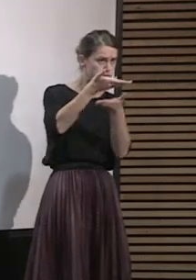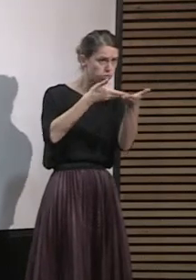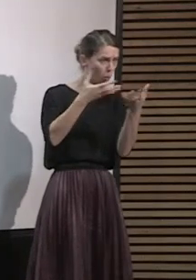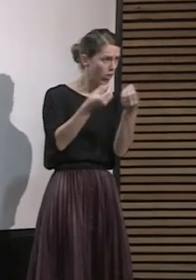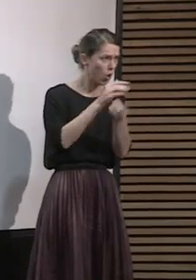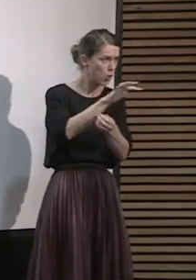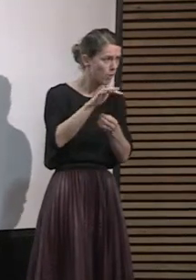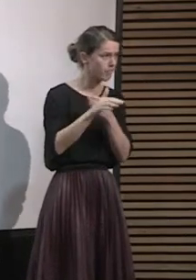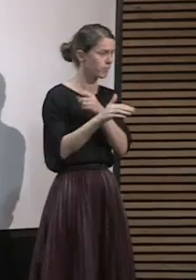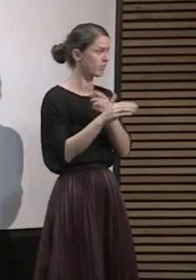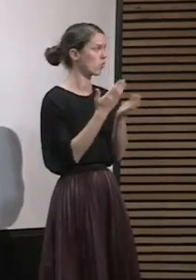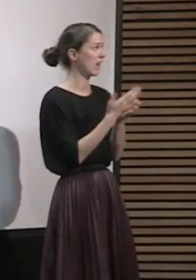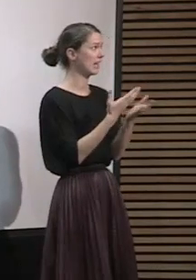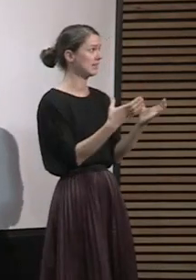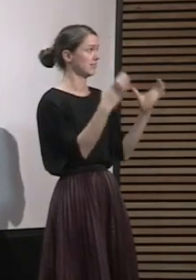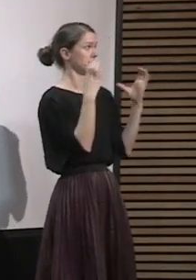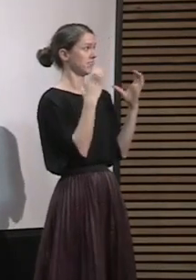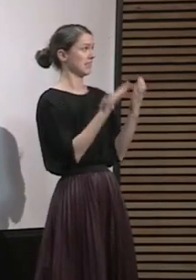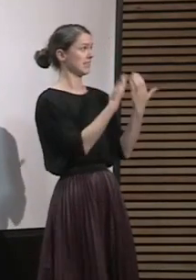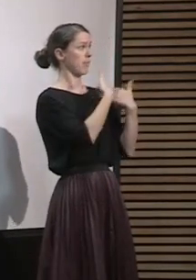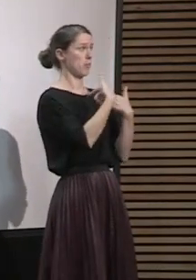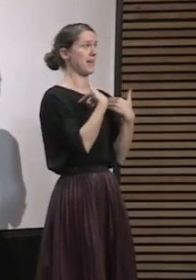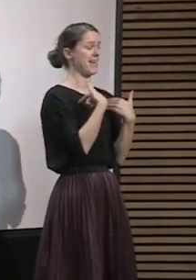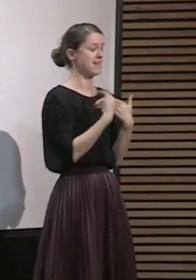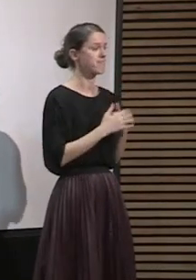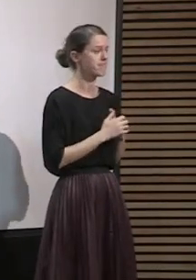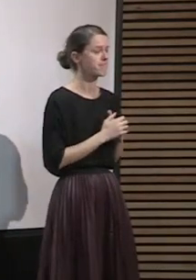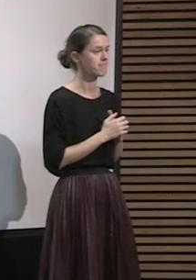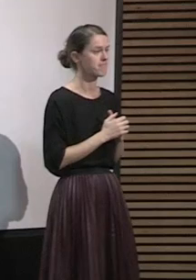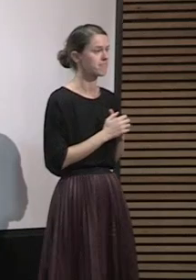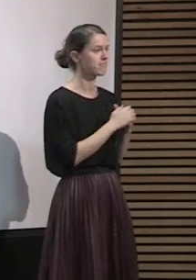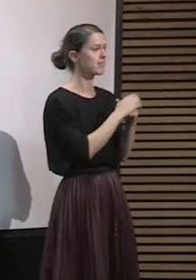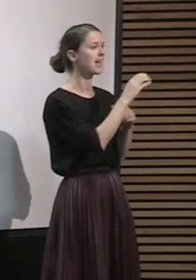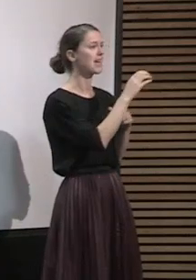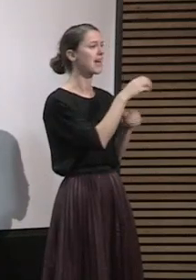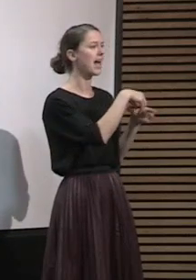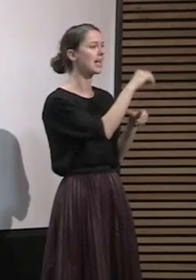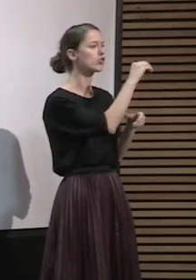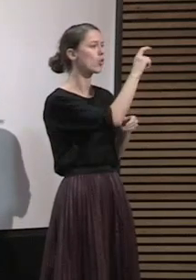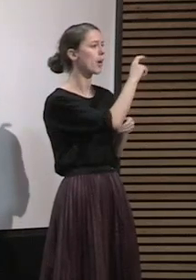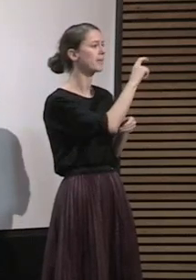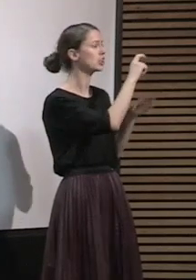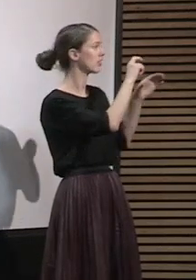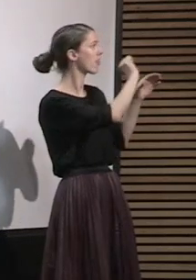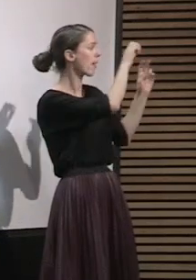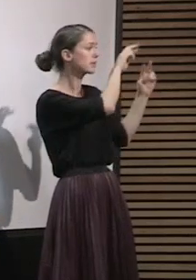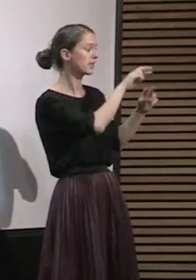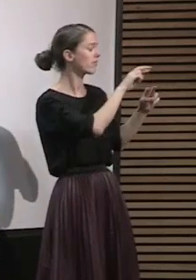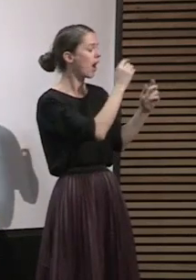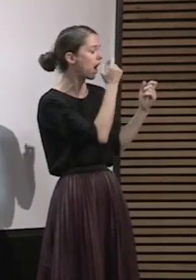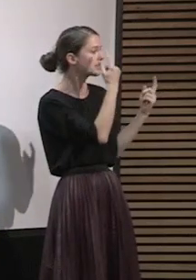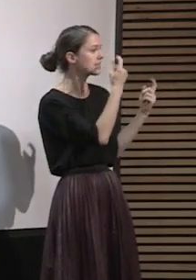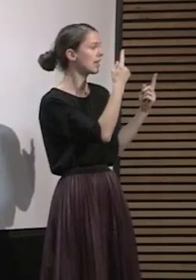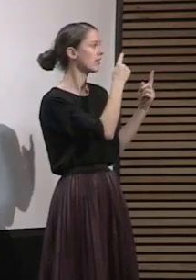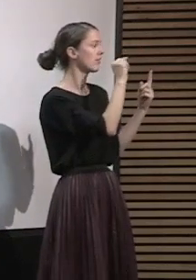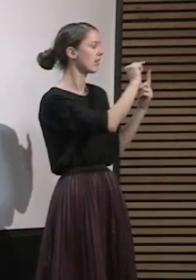falls on my shoulders. I am aware, though, of the Electoral Commission's view and all of the issues they have